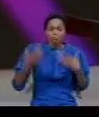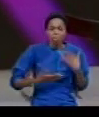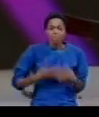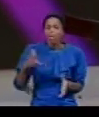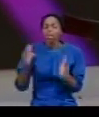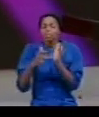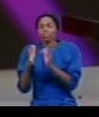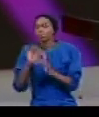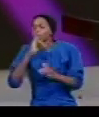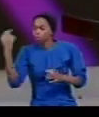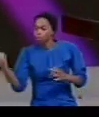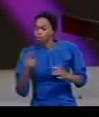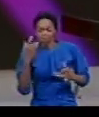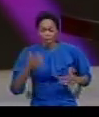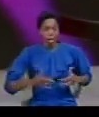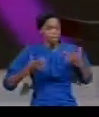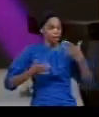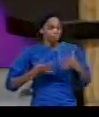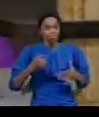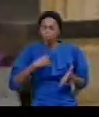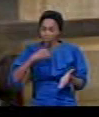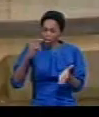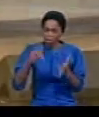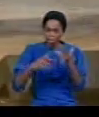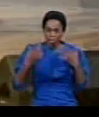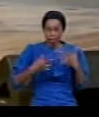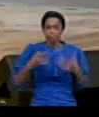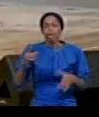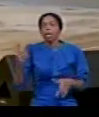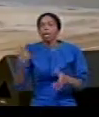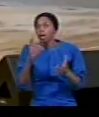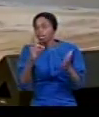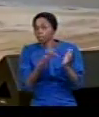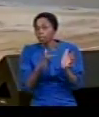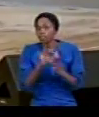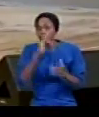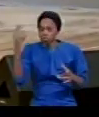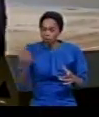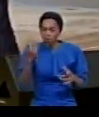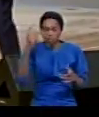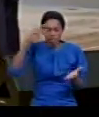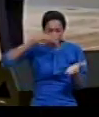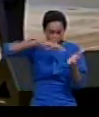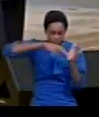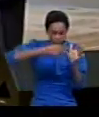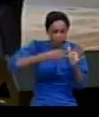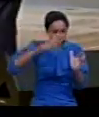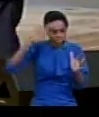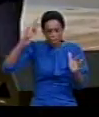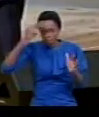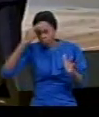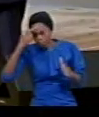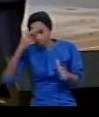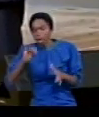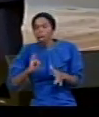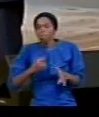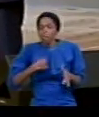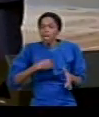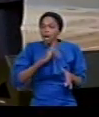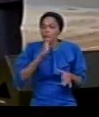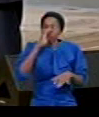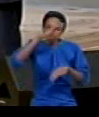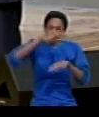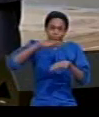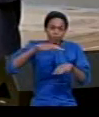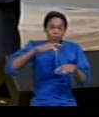excited. Christ is purposeful, I'm purposeful. Christ is on top of the stormy sea, I'm on top of the stormy sea,